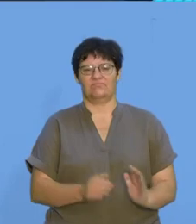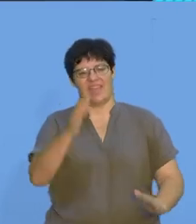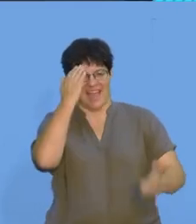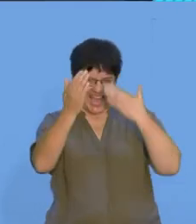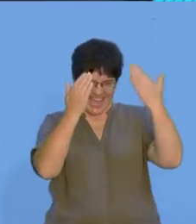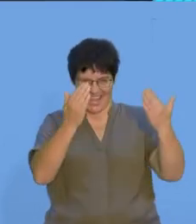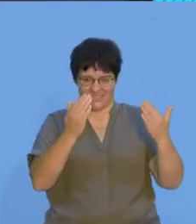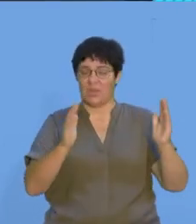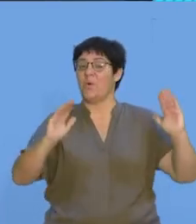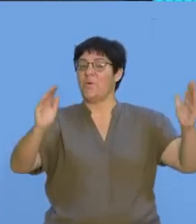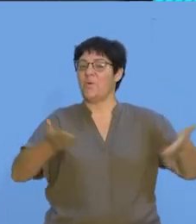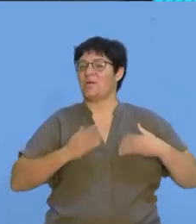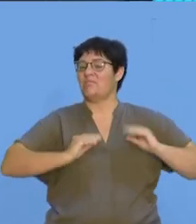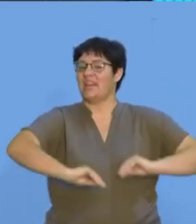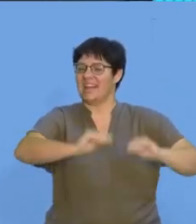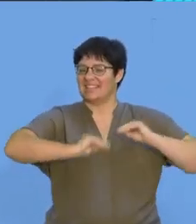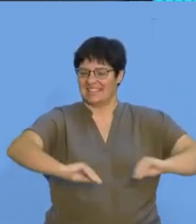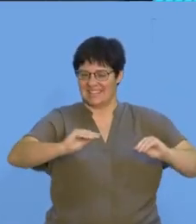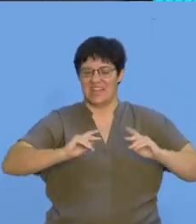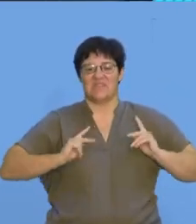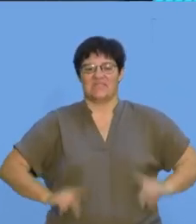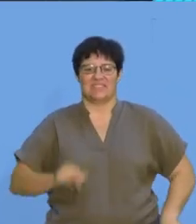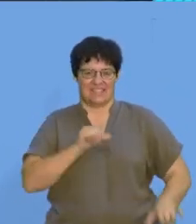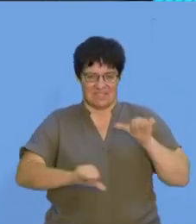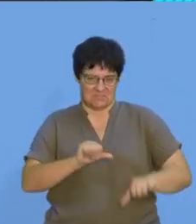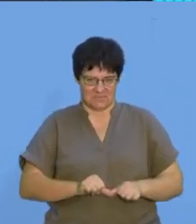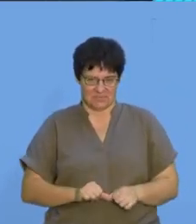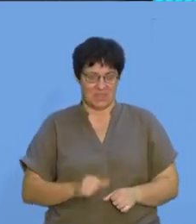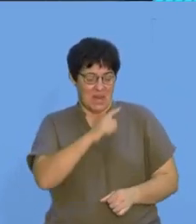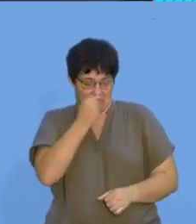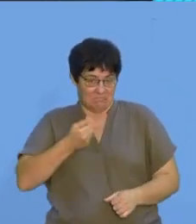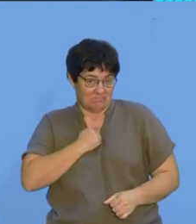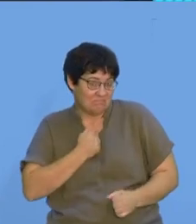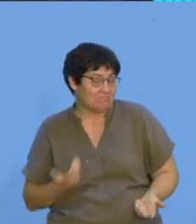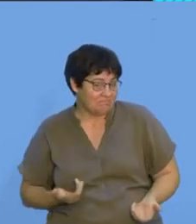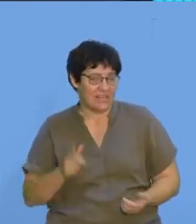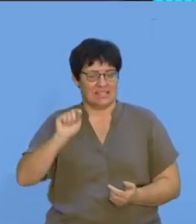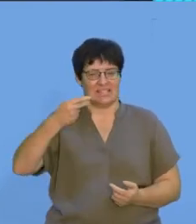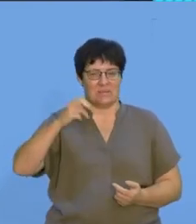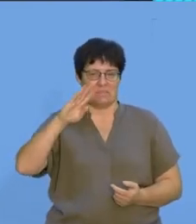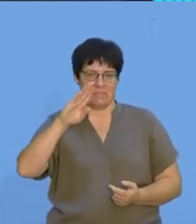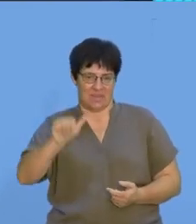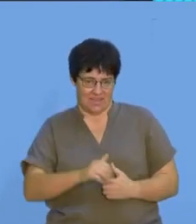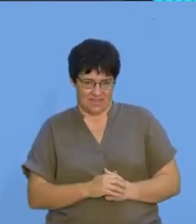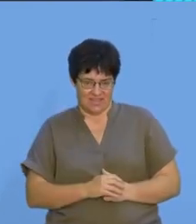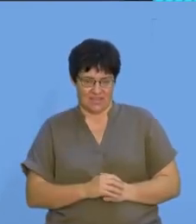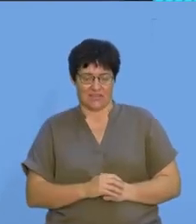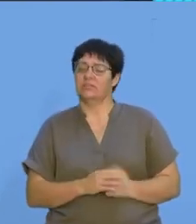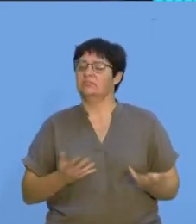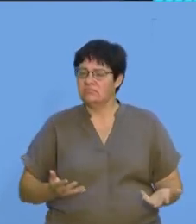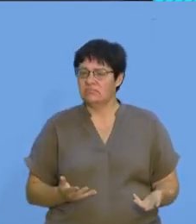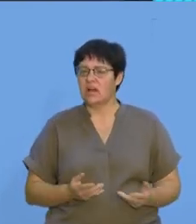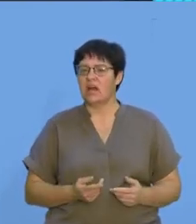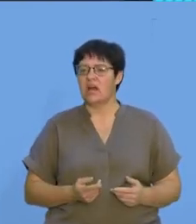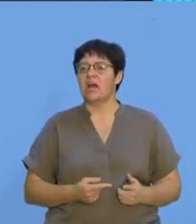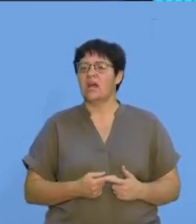Hello and welcome to our physical sciences session. My name is Temba. Today we are focusing on our attention on understanding the